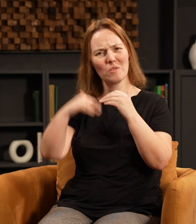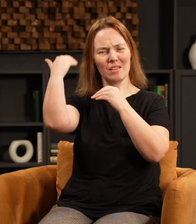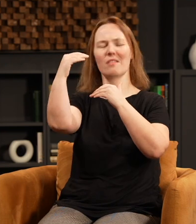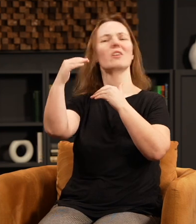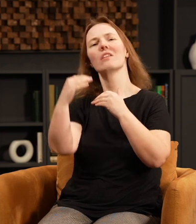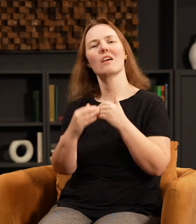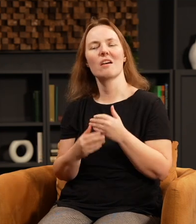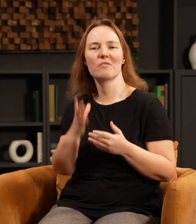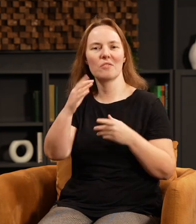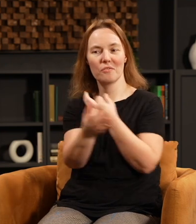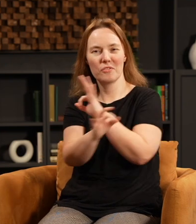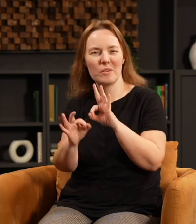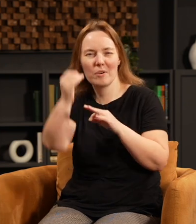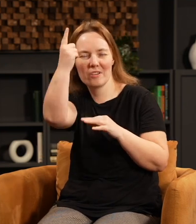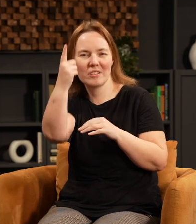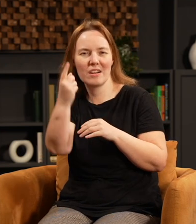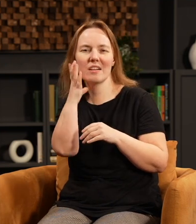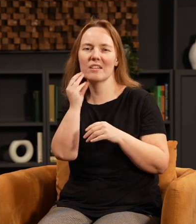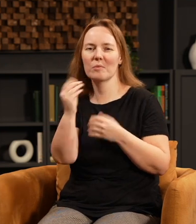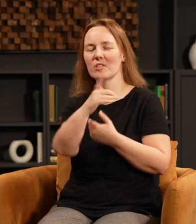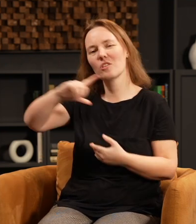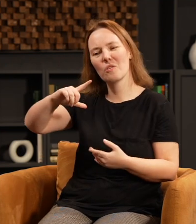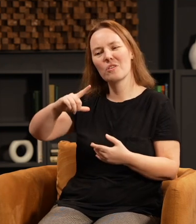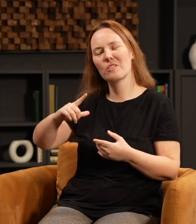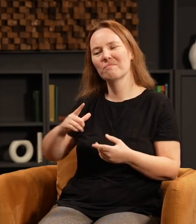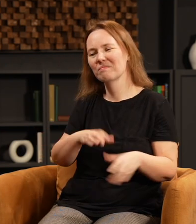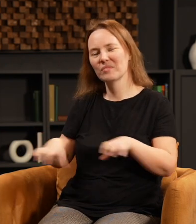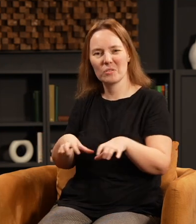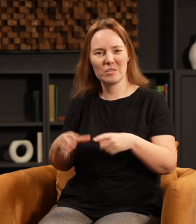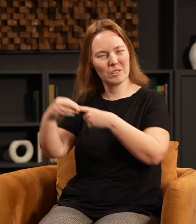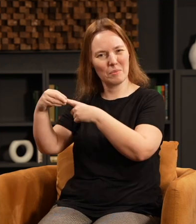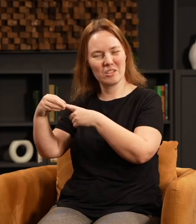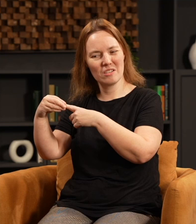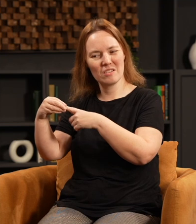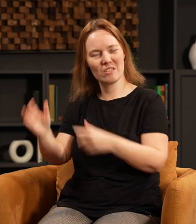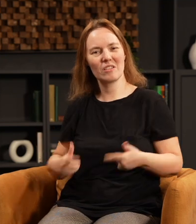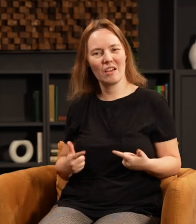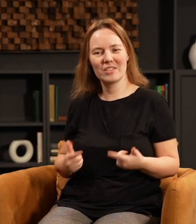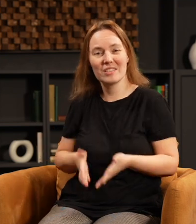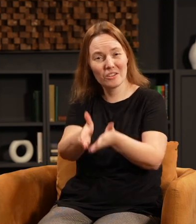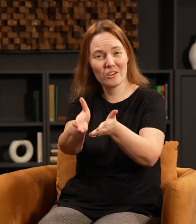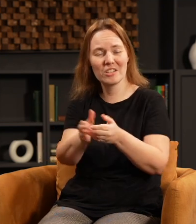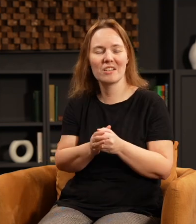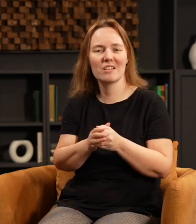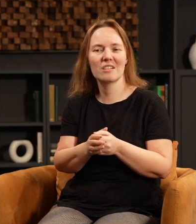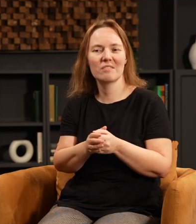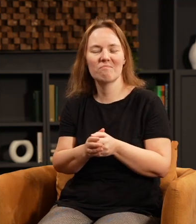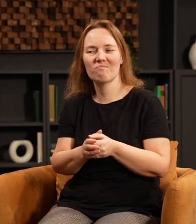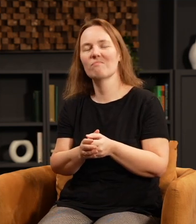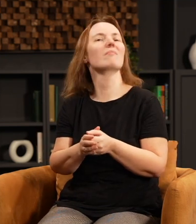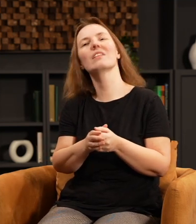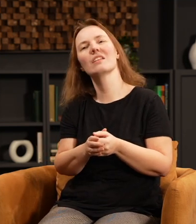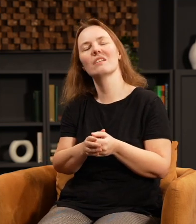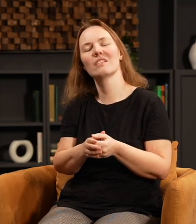of understanding, and they've really experienced the Lord doing something special in their life. So that's always encouraging. Because sometimes we can, as we've been